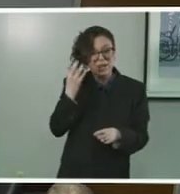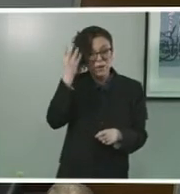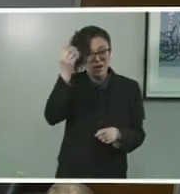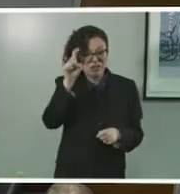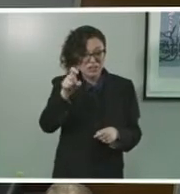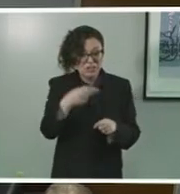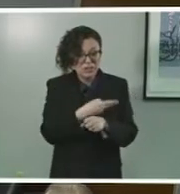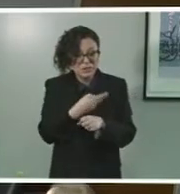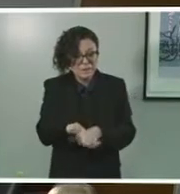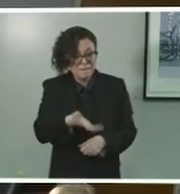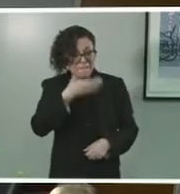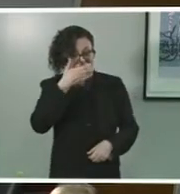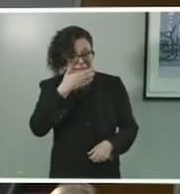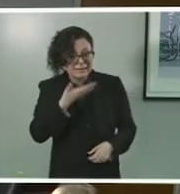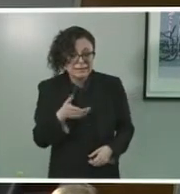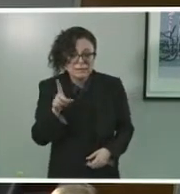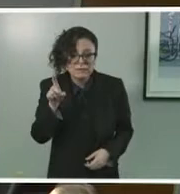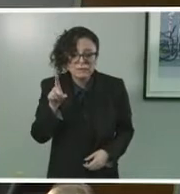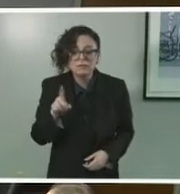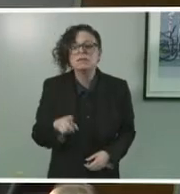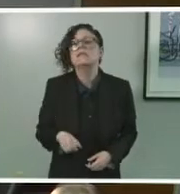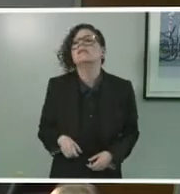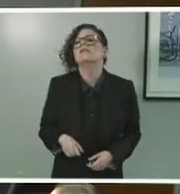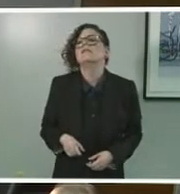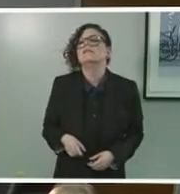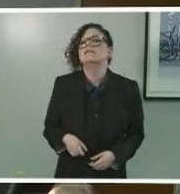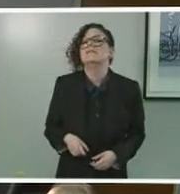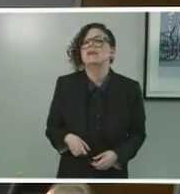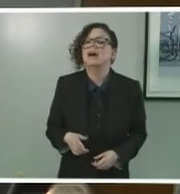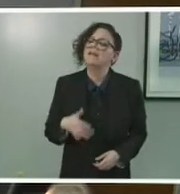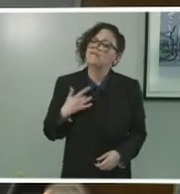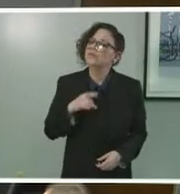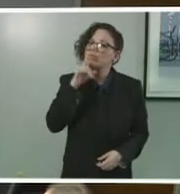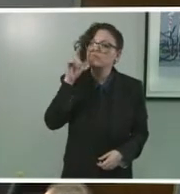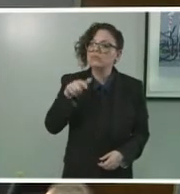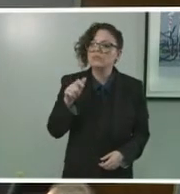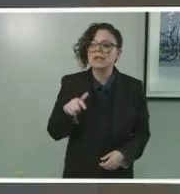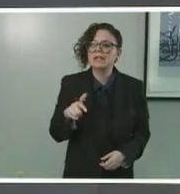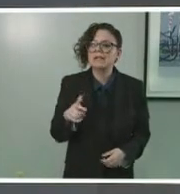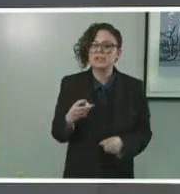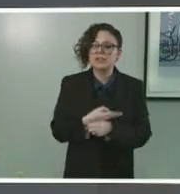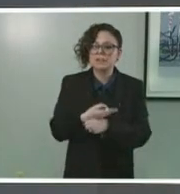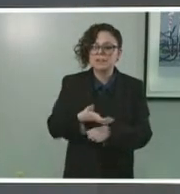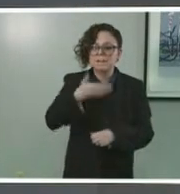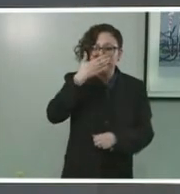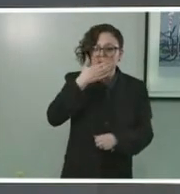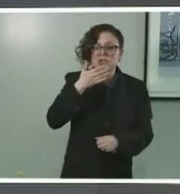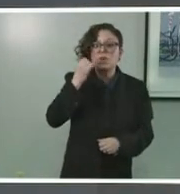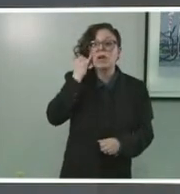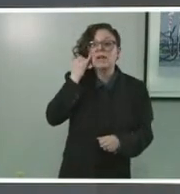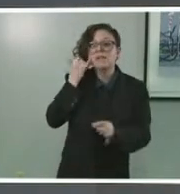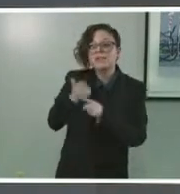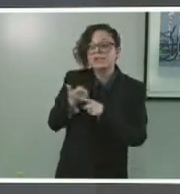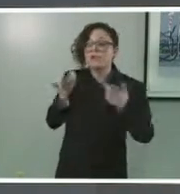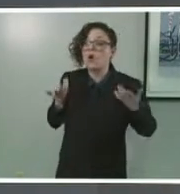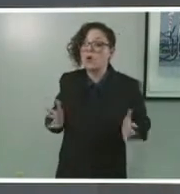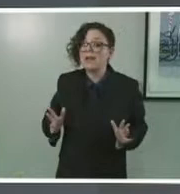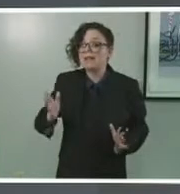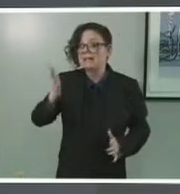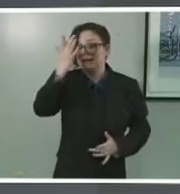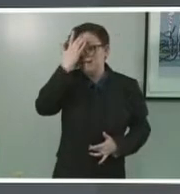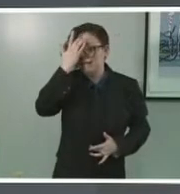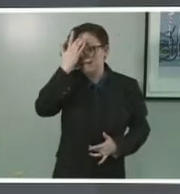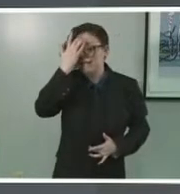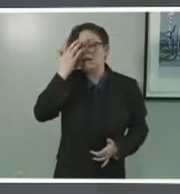masks? I mean, I don't think it's necessary that you wear a mask unless unless you're already ill or unless you're